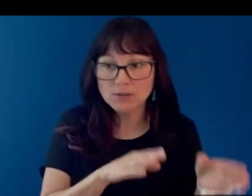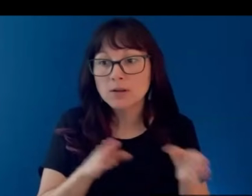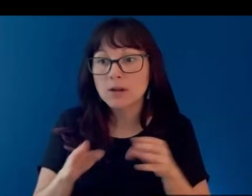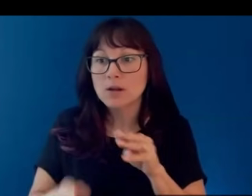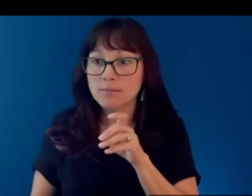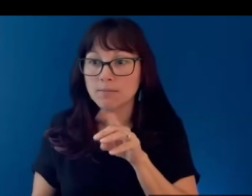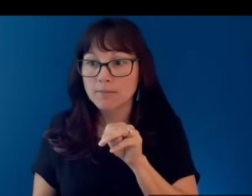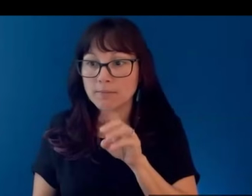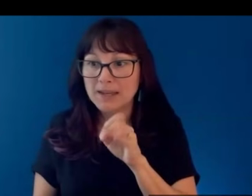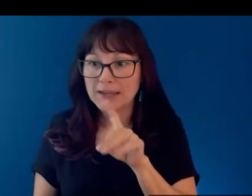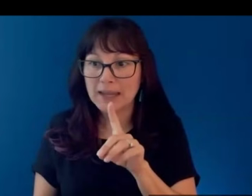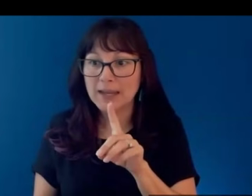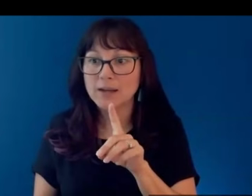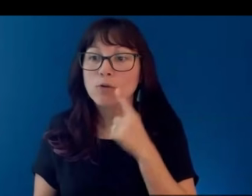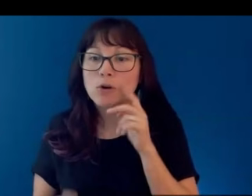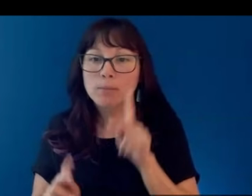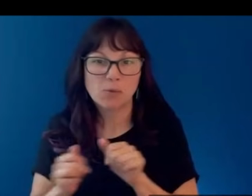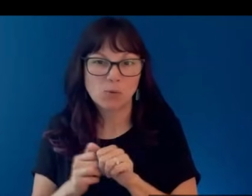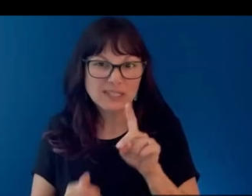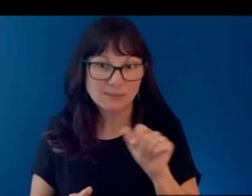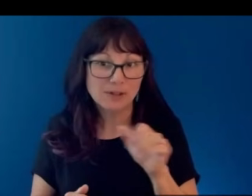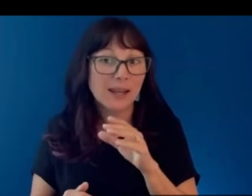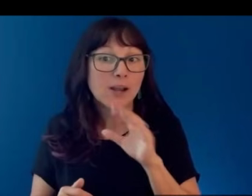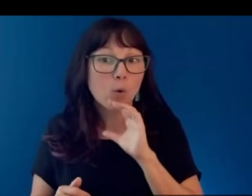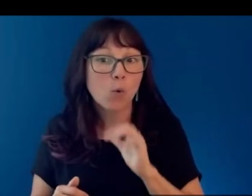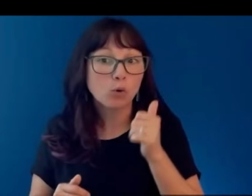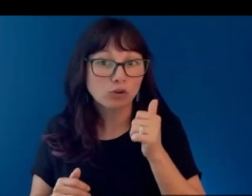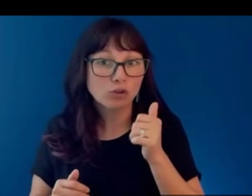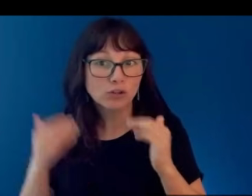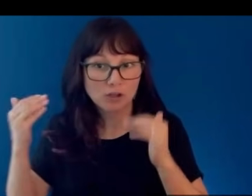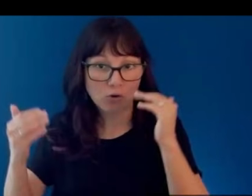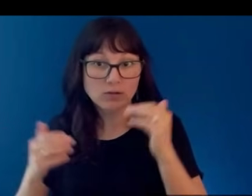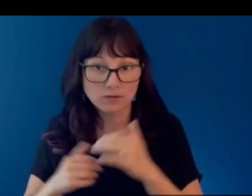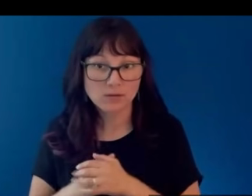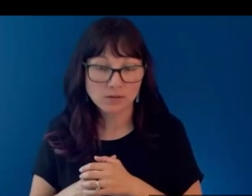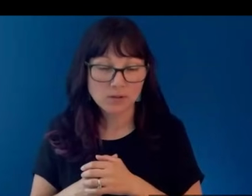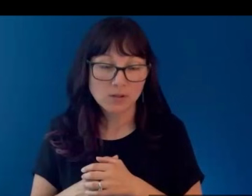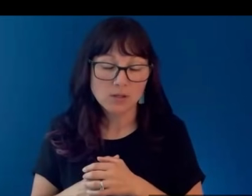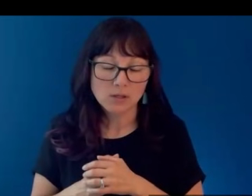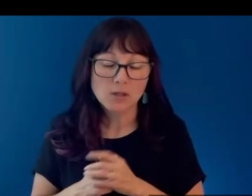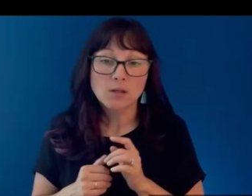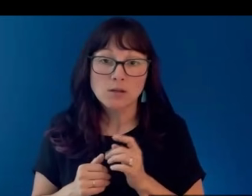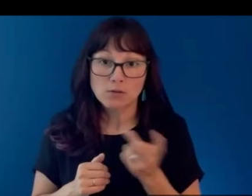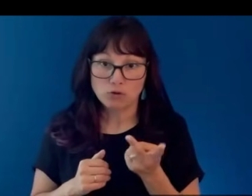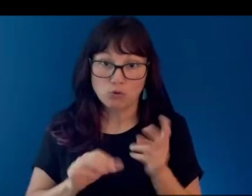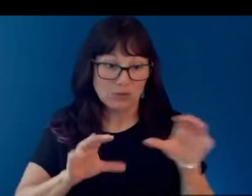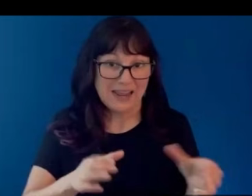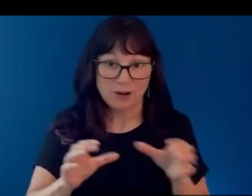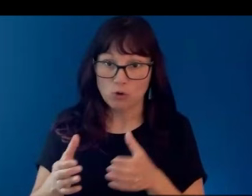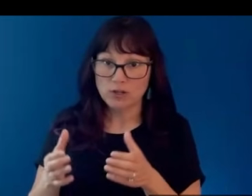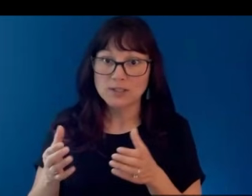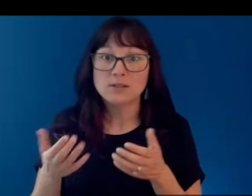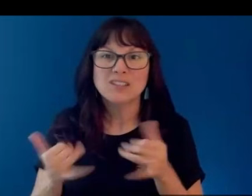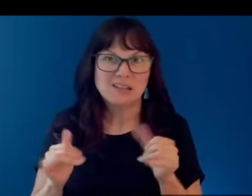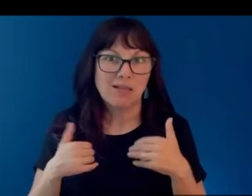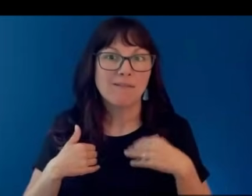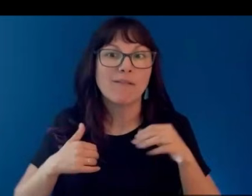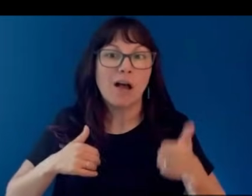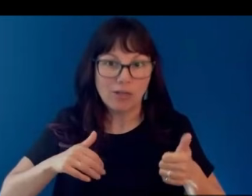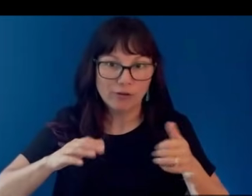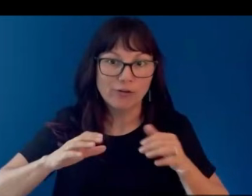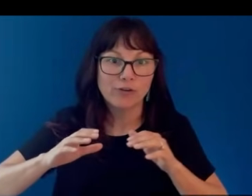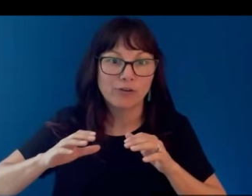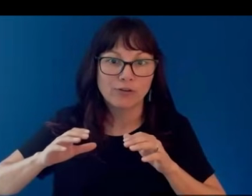for people with disability and older adults. But even within these two general categories, there are other